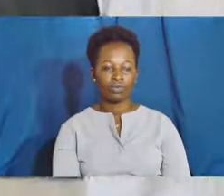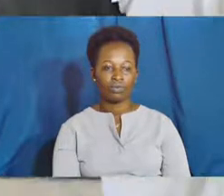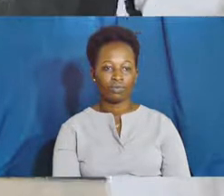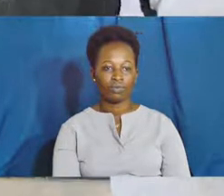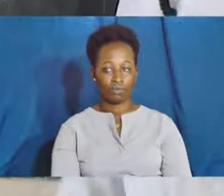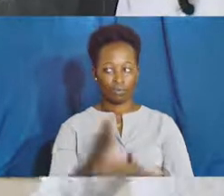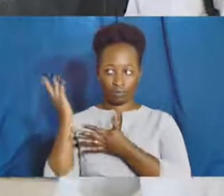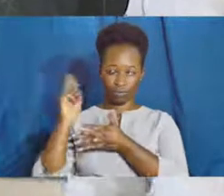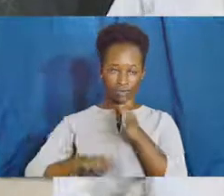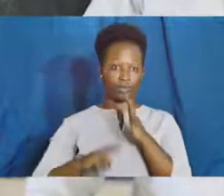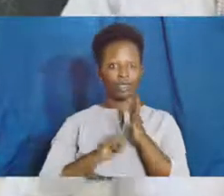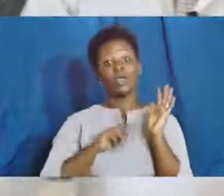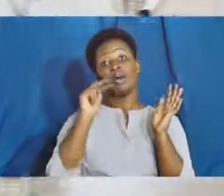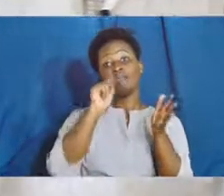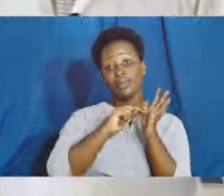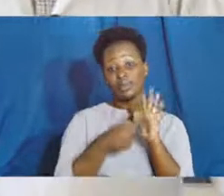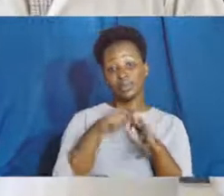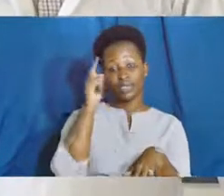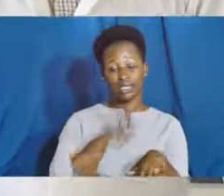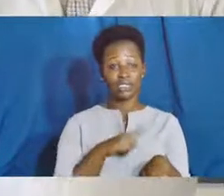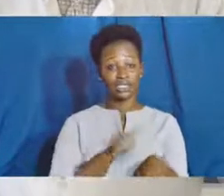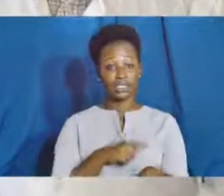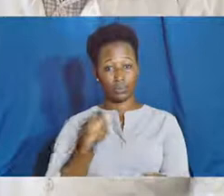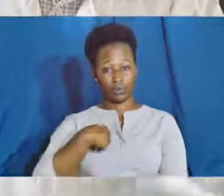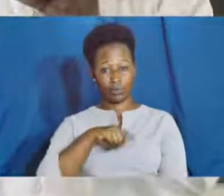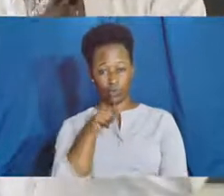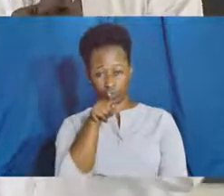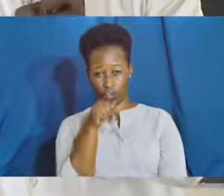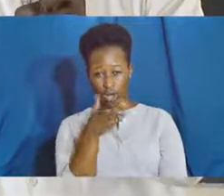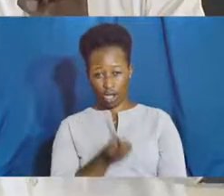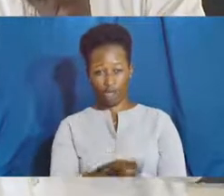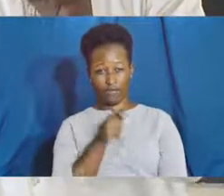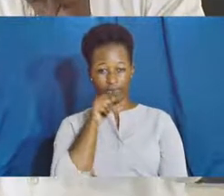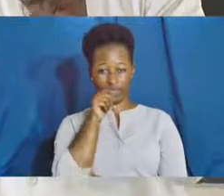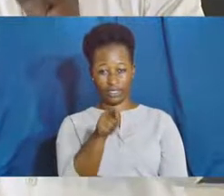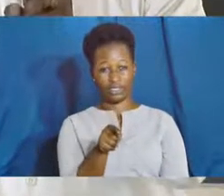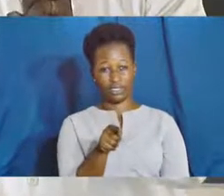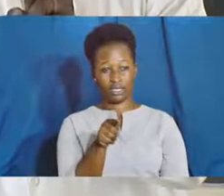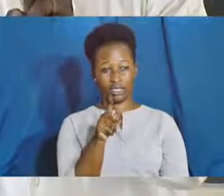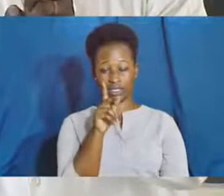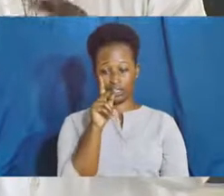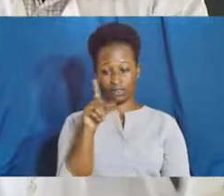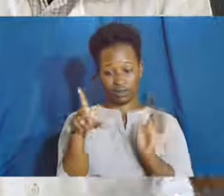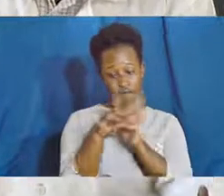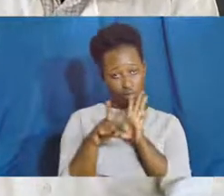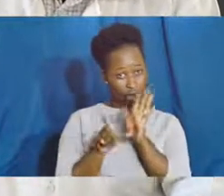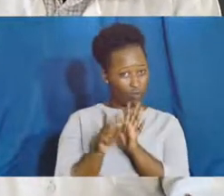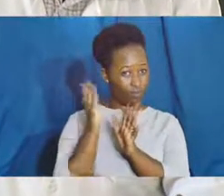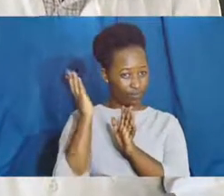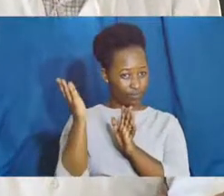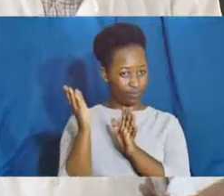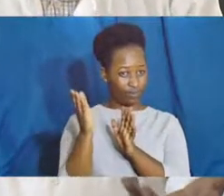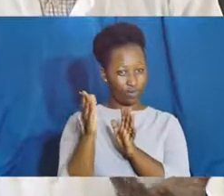circuit. So it means that when you have this application of Kirchhoff's laws, then you